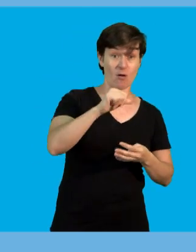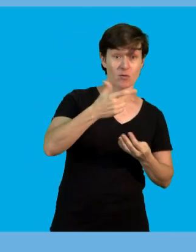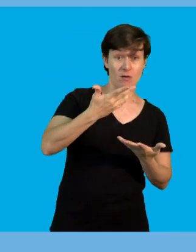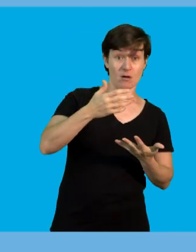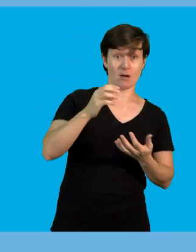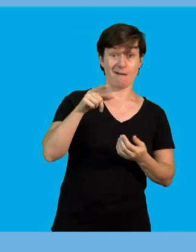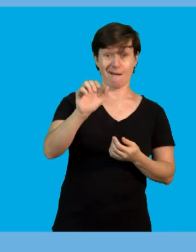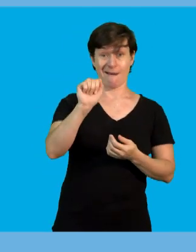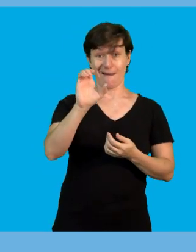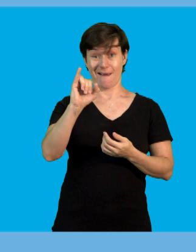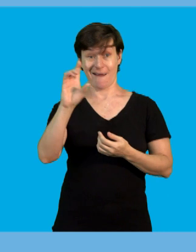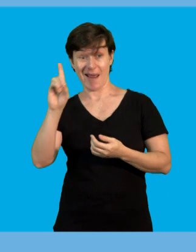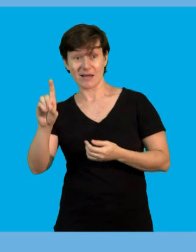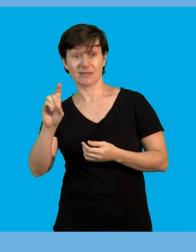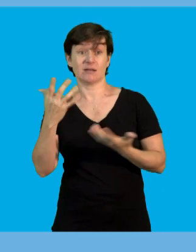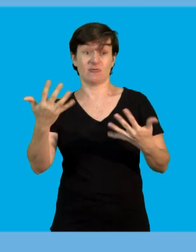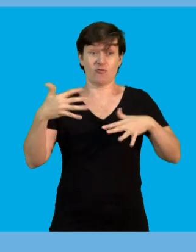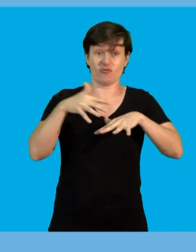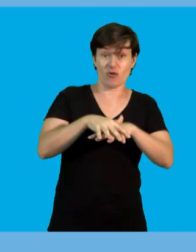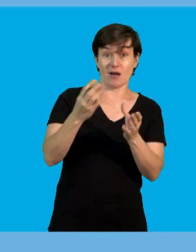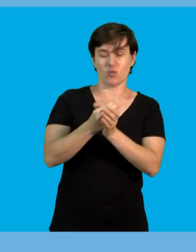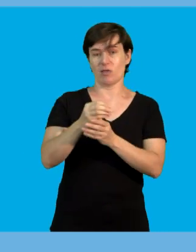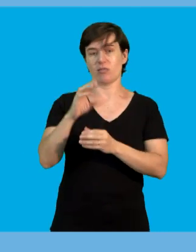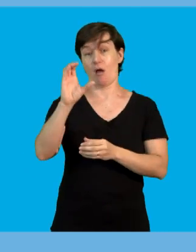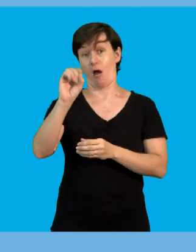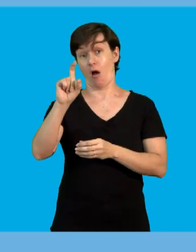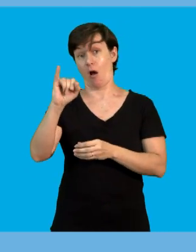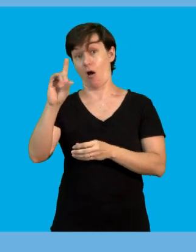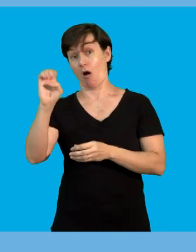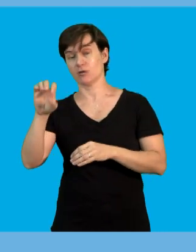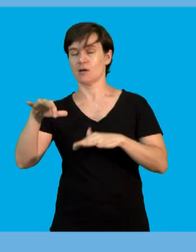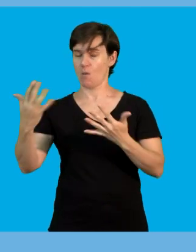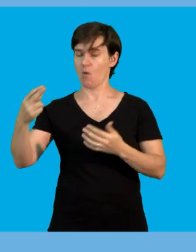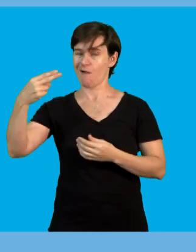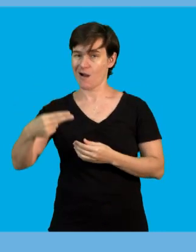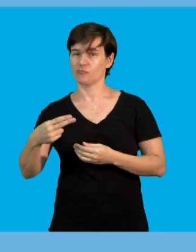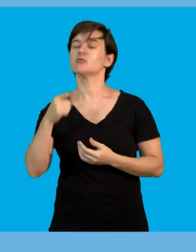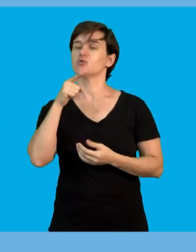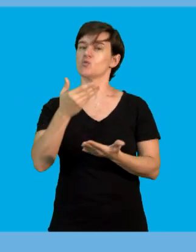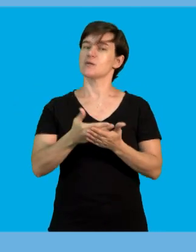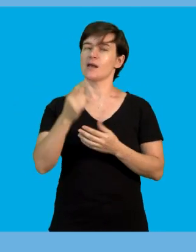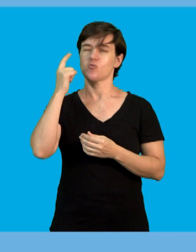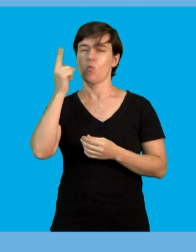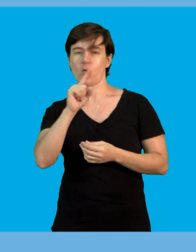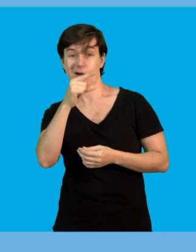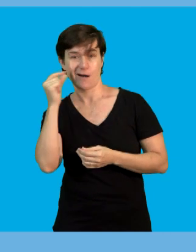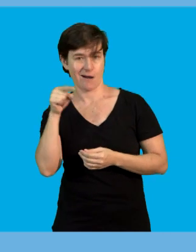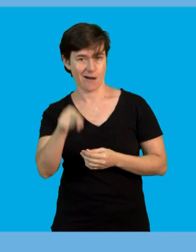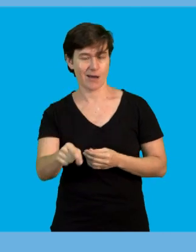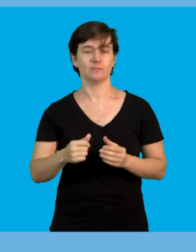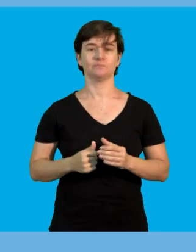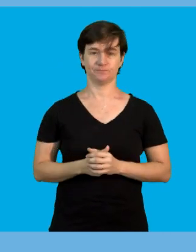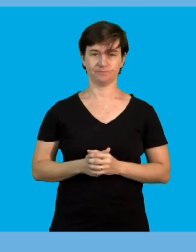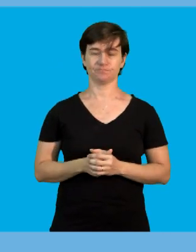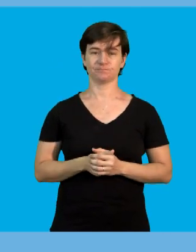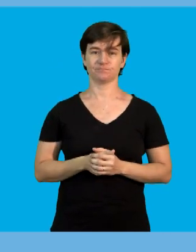hydroxides. So when an acid reacts with an oxide or a hydroxide, you should be able to predict the salt that is going to be formed